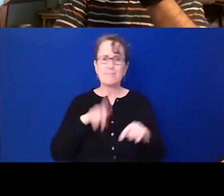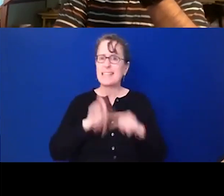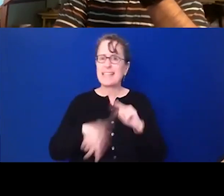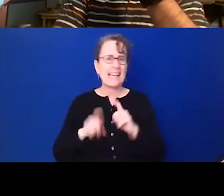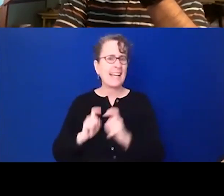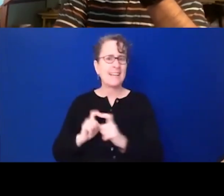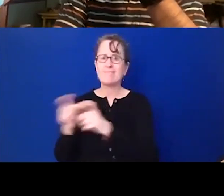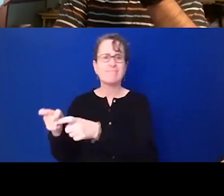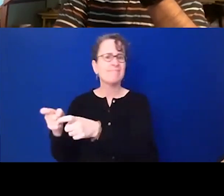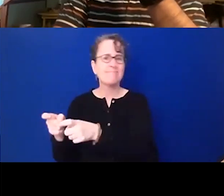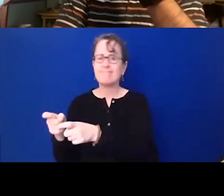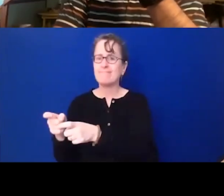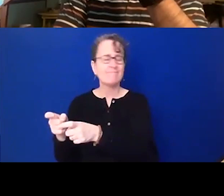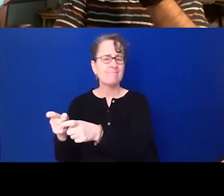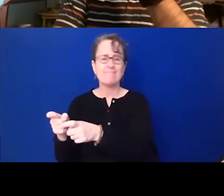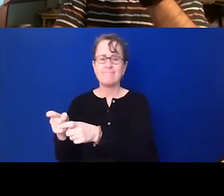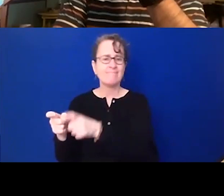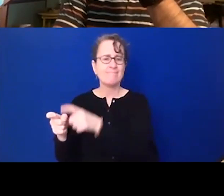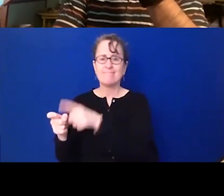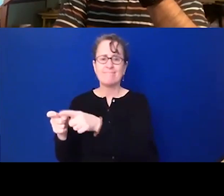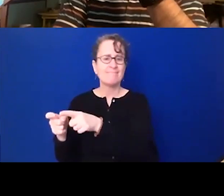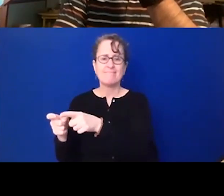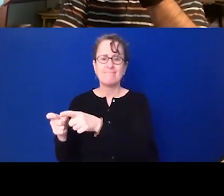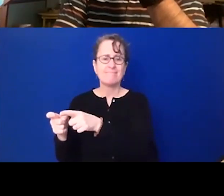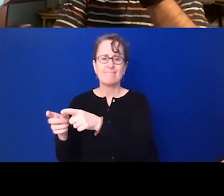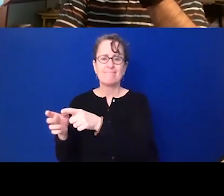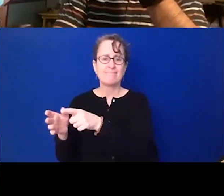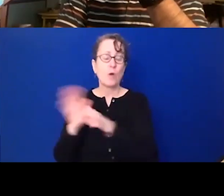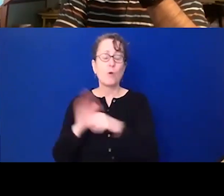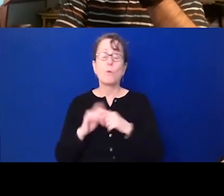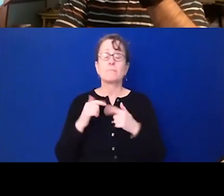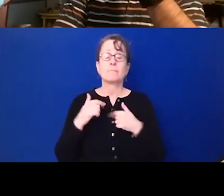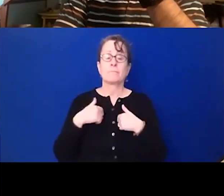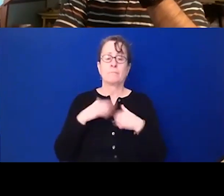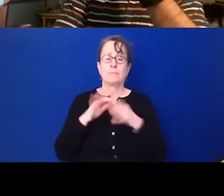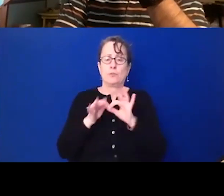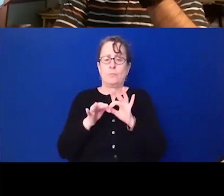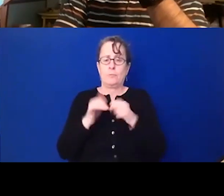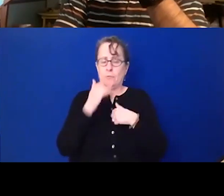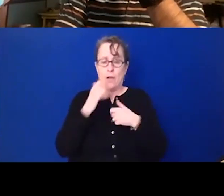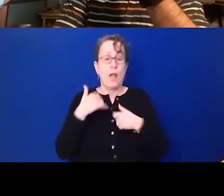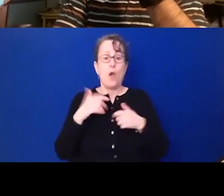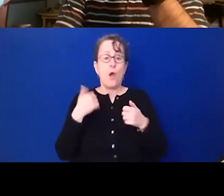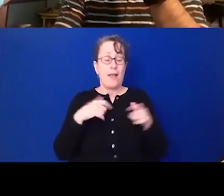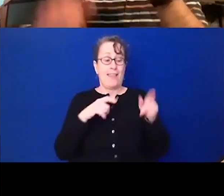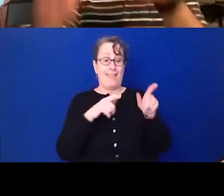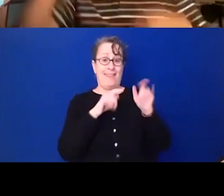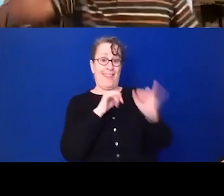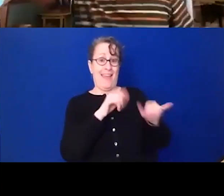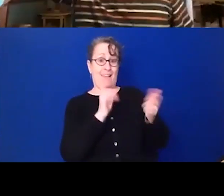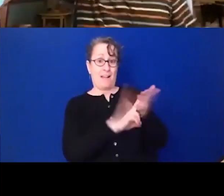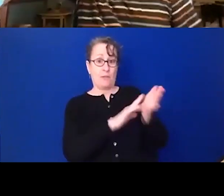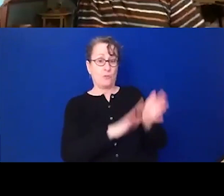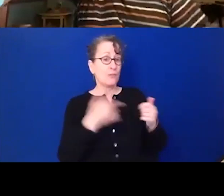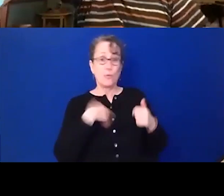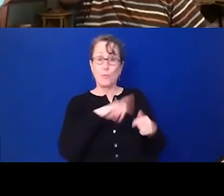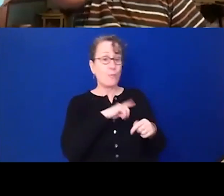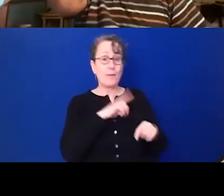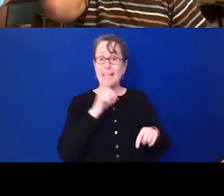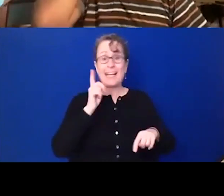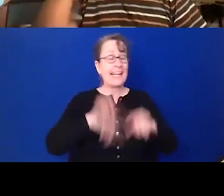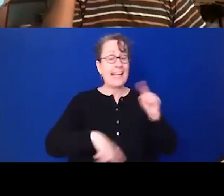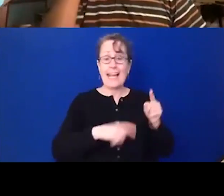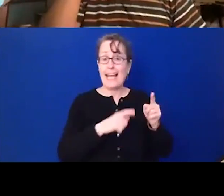job to the contractor that has mobilized and is doing the work at the joints because they weren't the low bidder for that